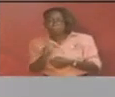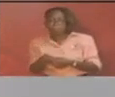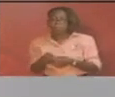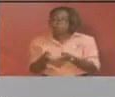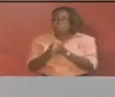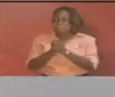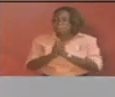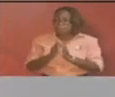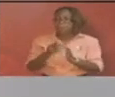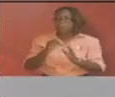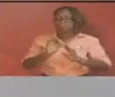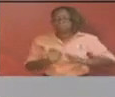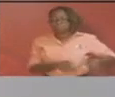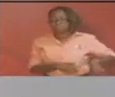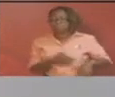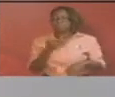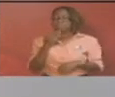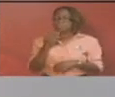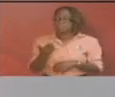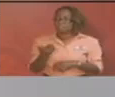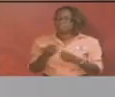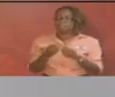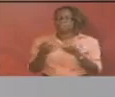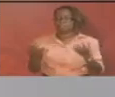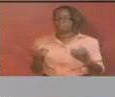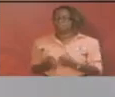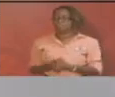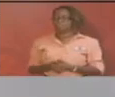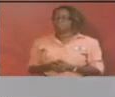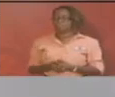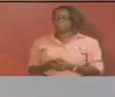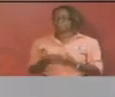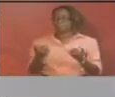Thank you very much. And we go now to 98.1, please.